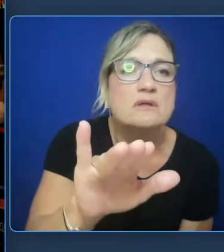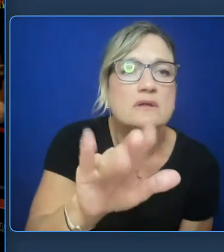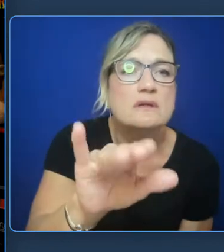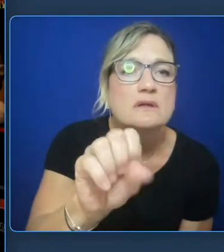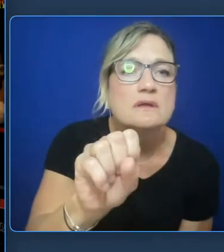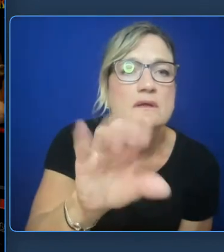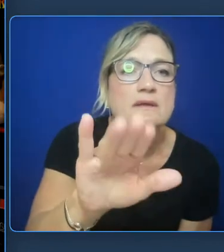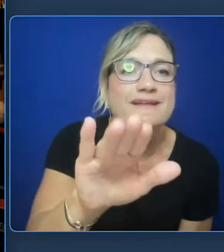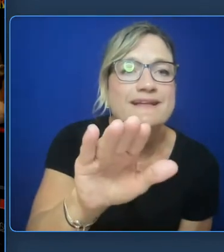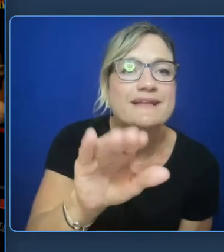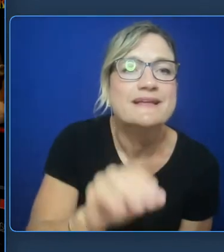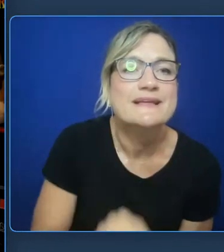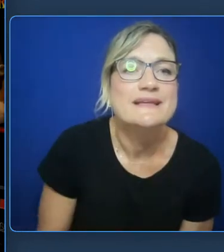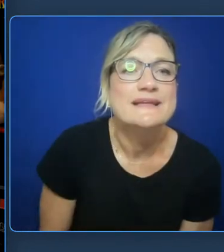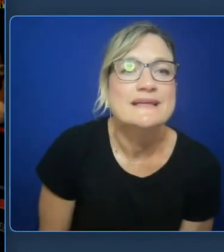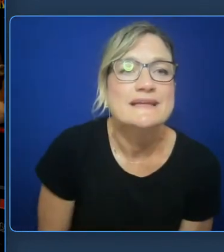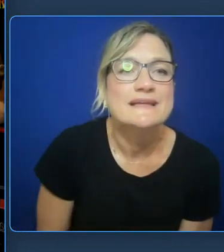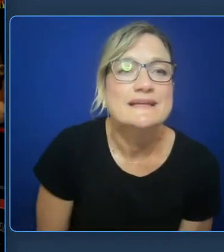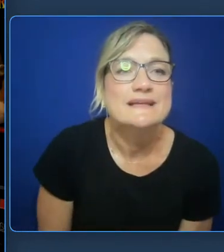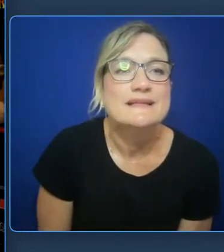until